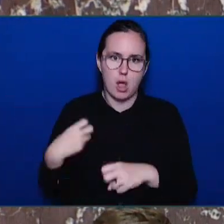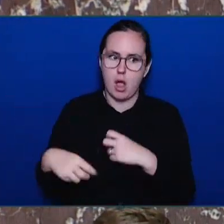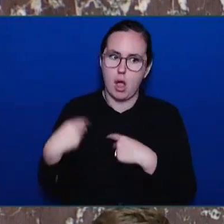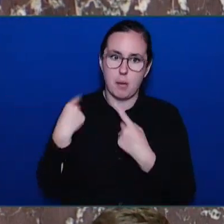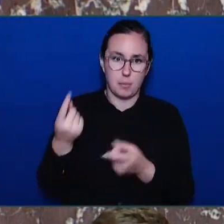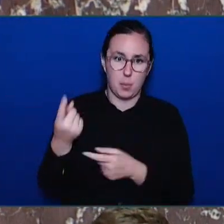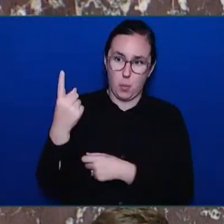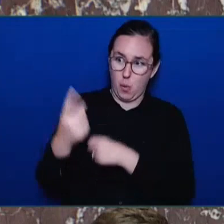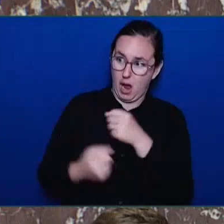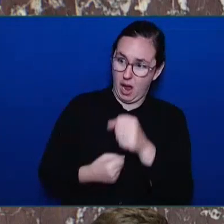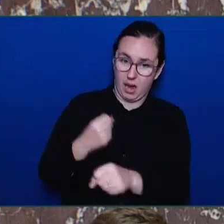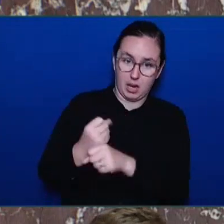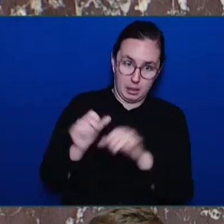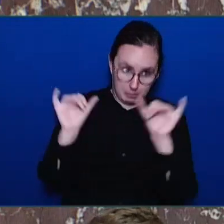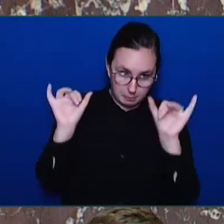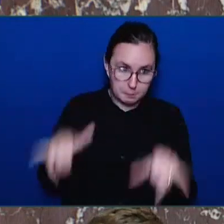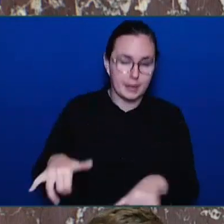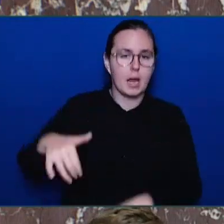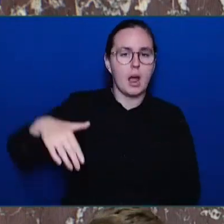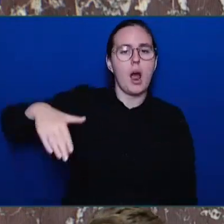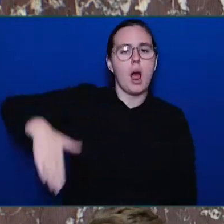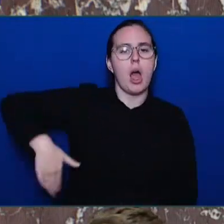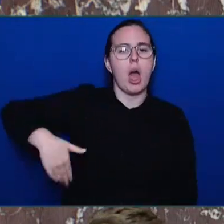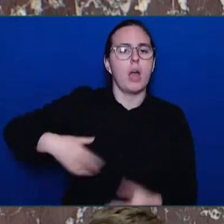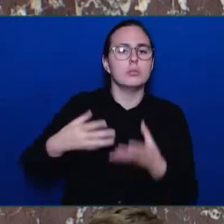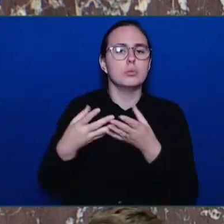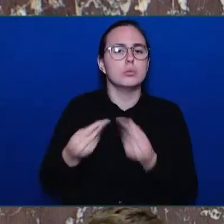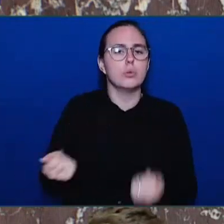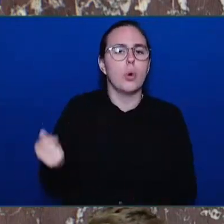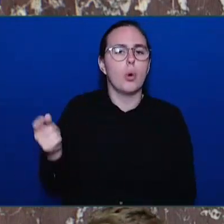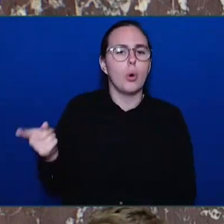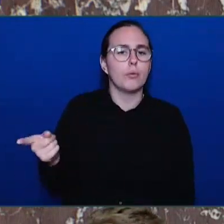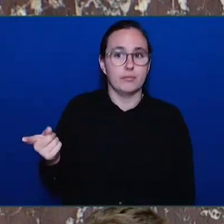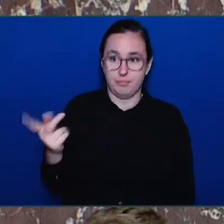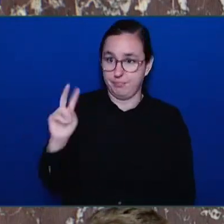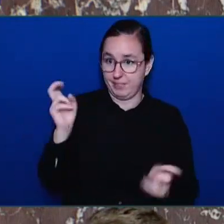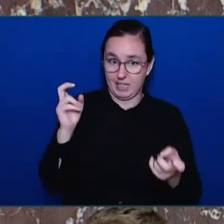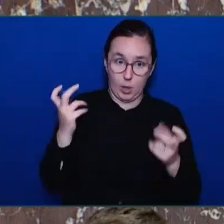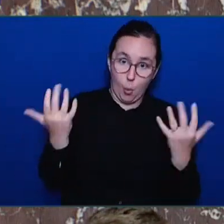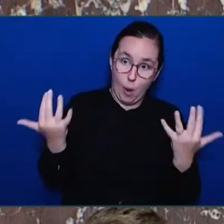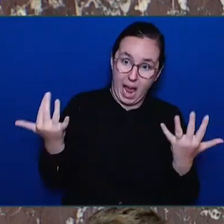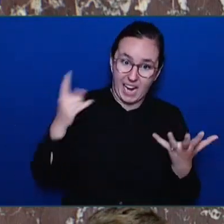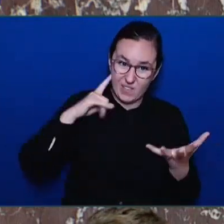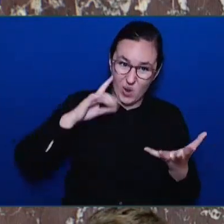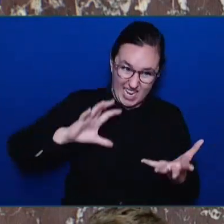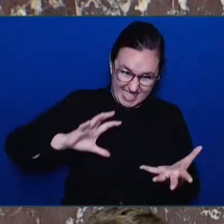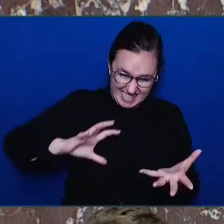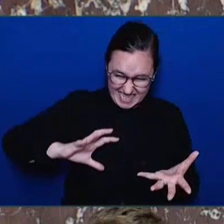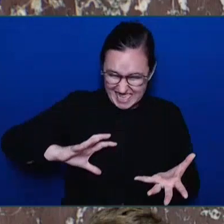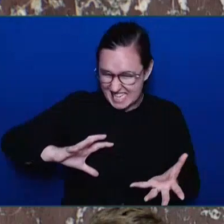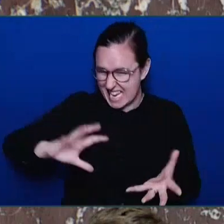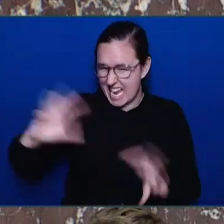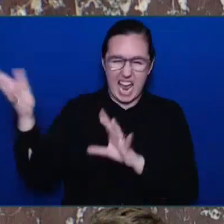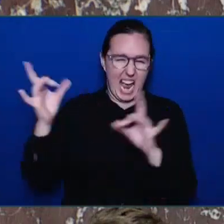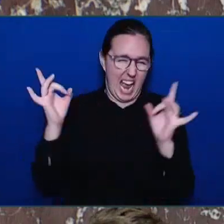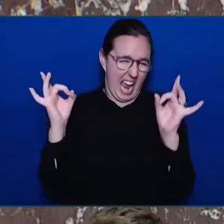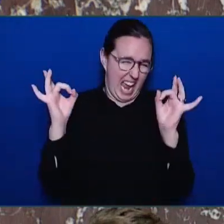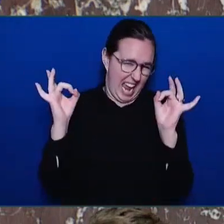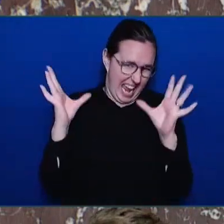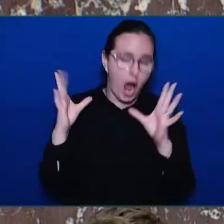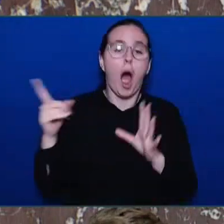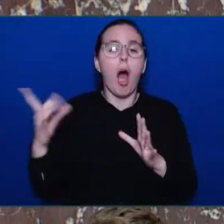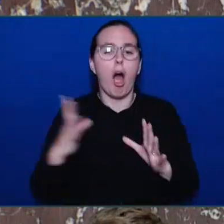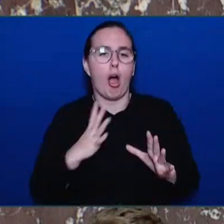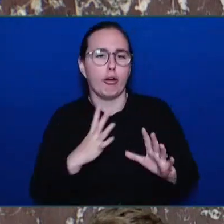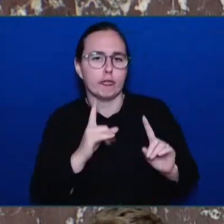are continually lurching from crisis to crisis, failing to fix any of them. We've heard about the 45,000 people in Kamloops without a